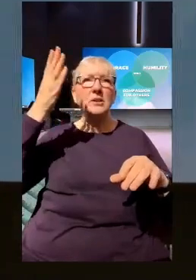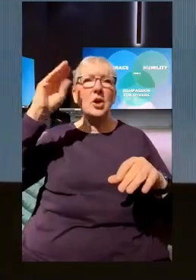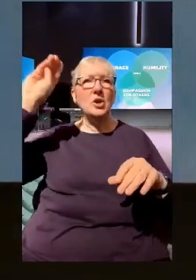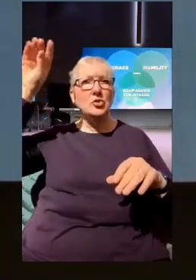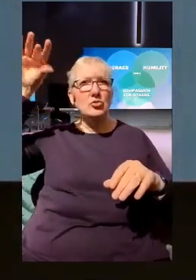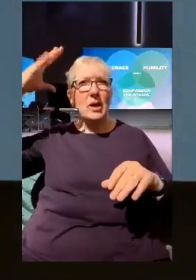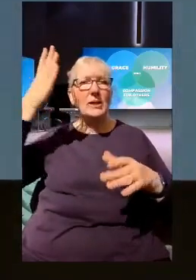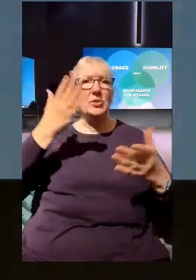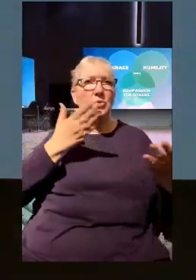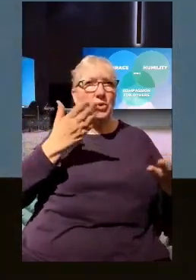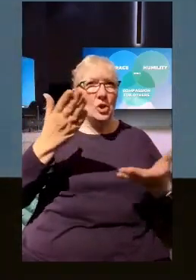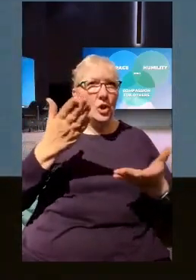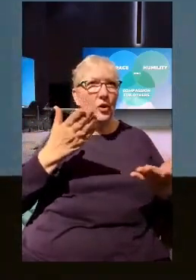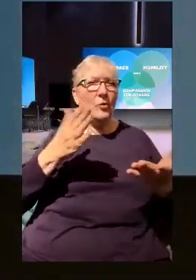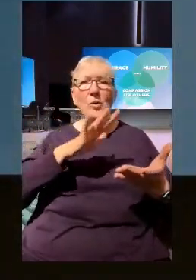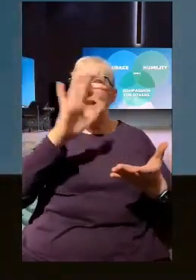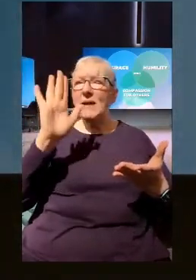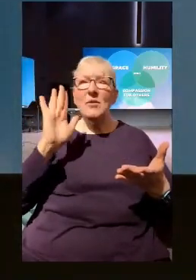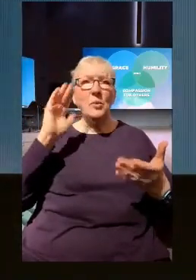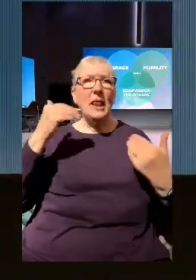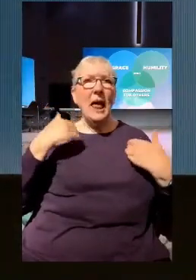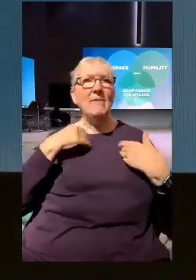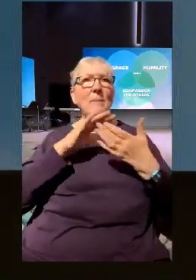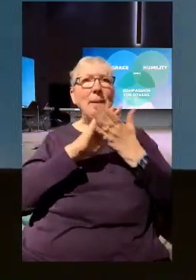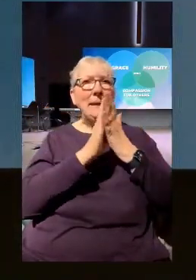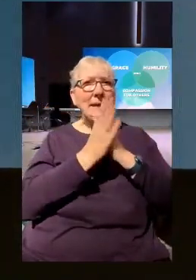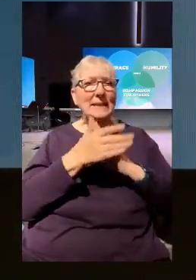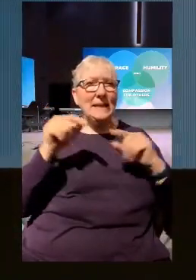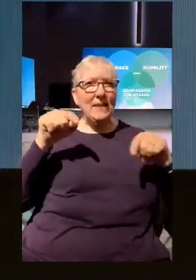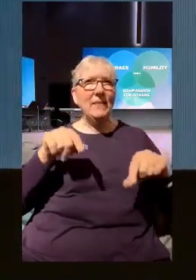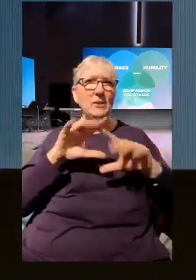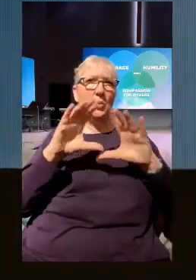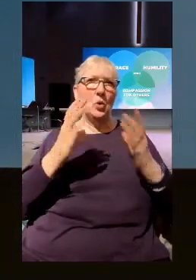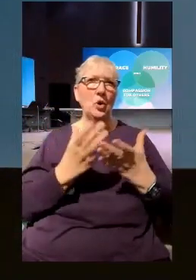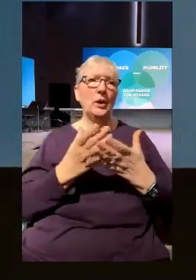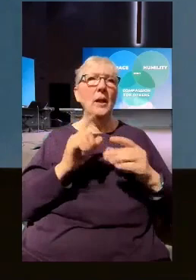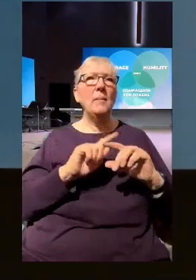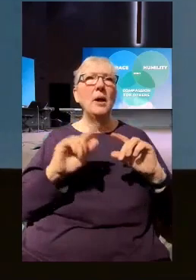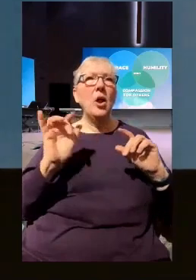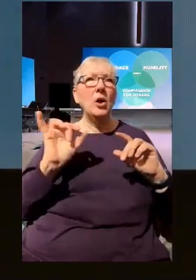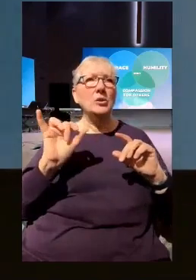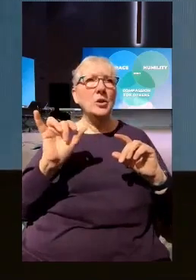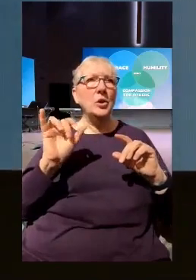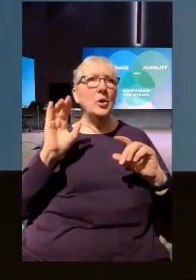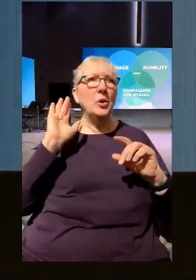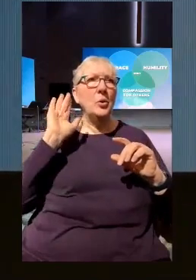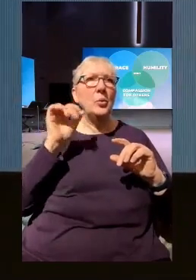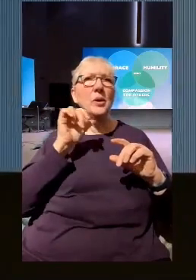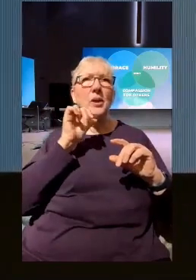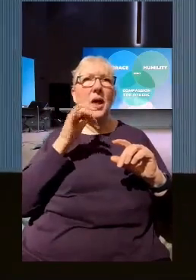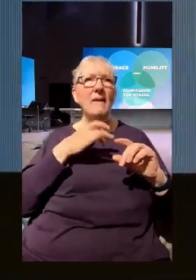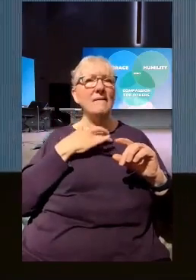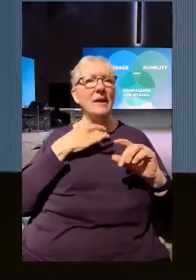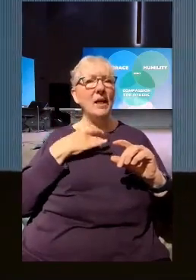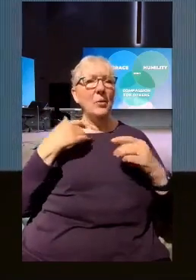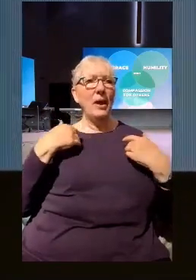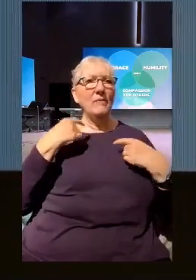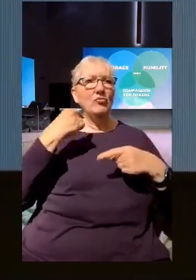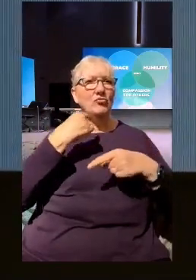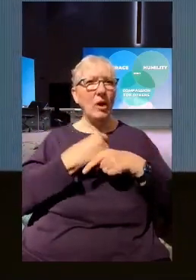be at peace in this upside-down world, but we also won't quite feel like we're at place in his right-side-up